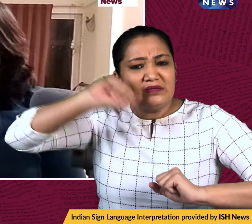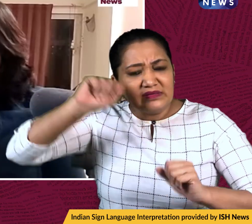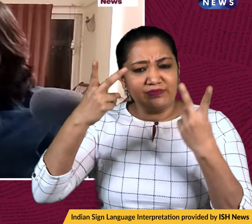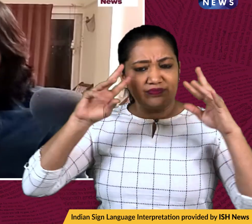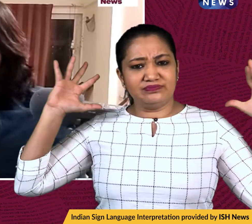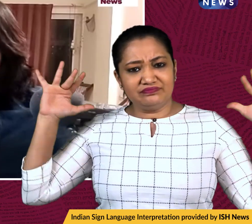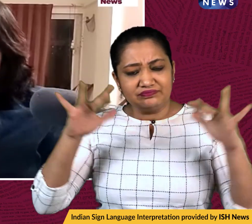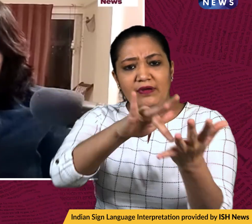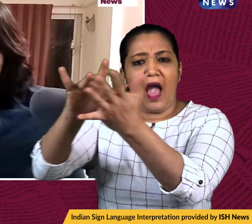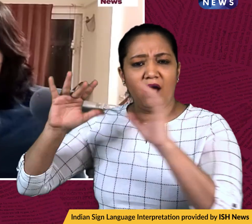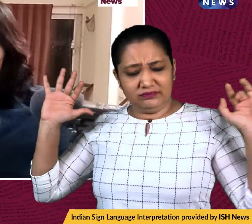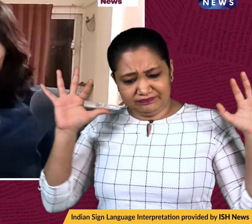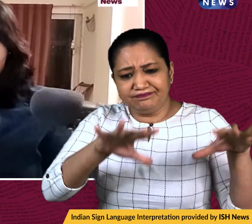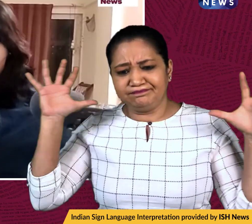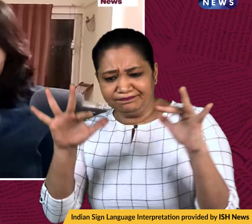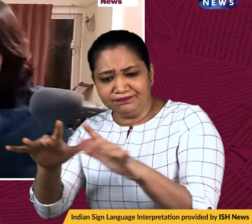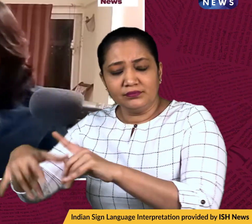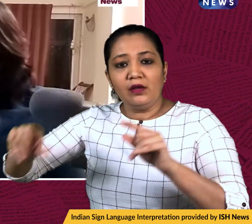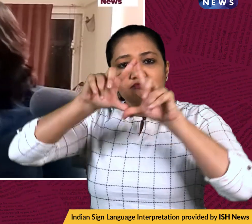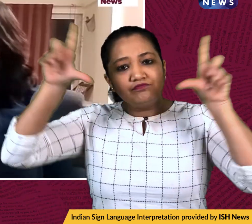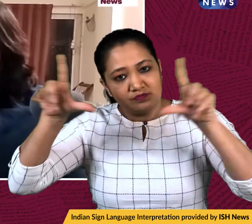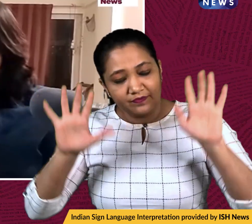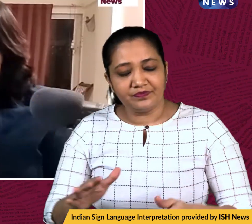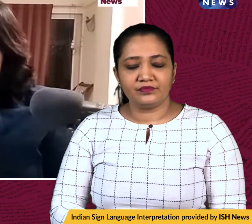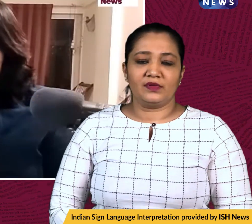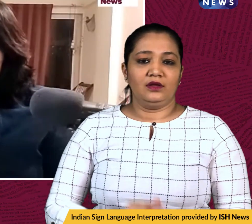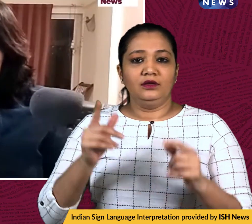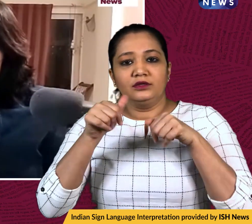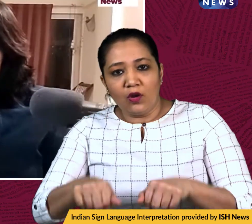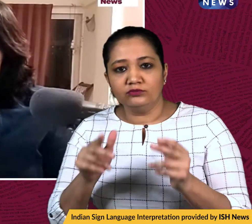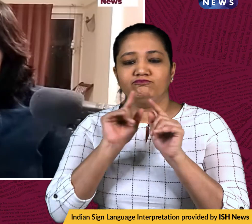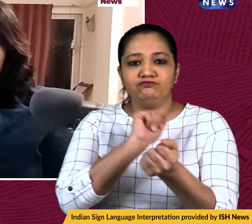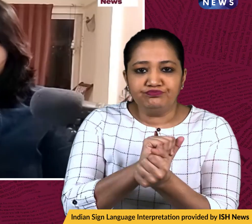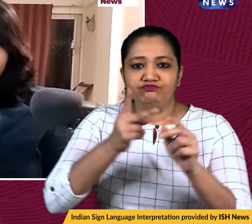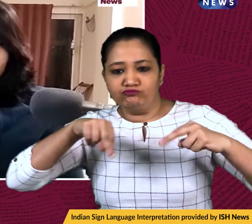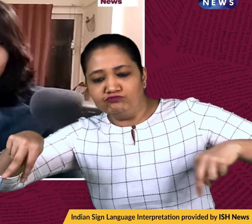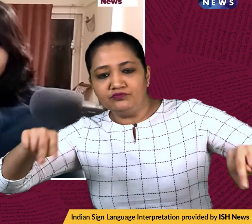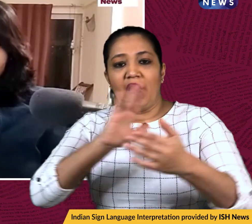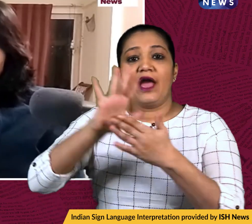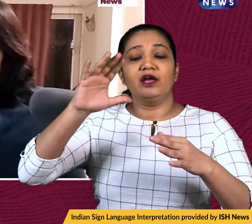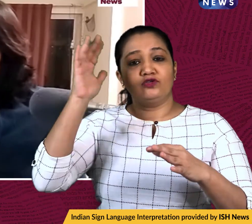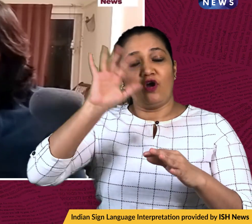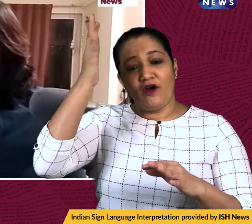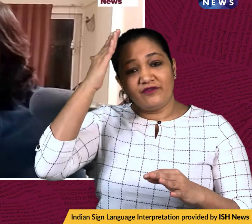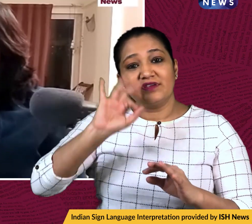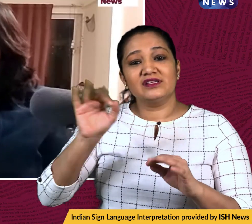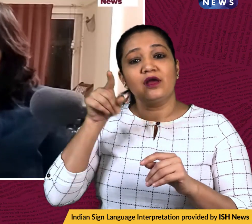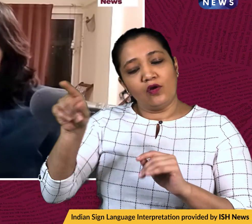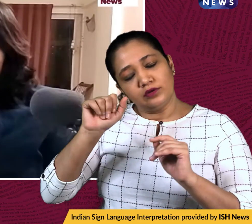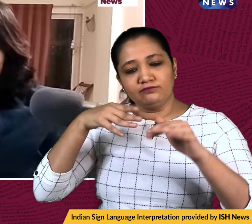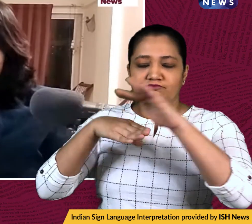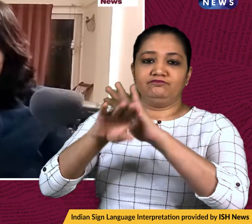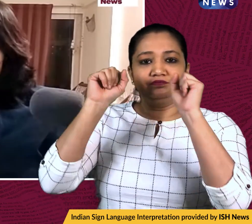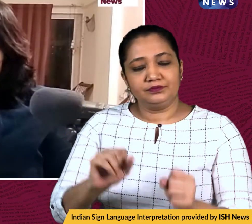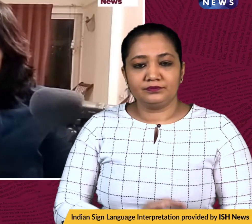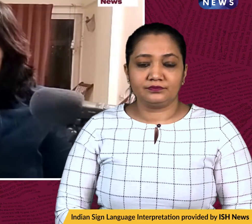protesters gathered in several areas with placards. Security has been stepped up around the headquarters of the BJP in Impal.